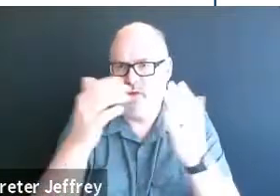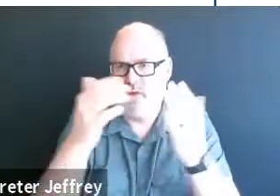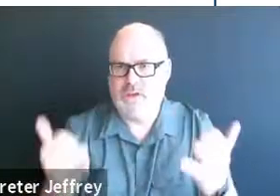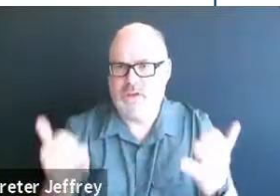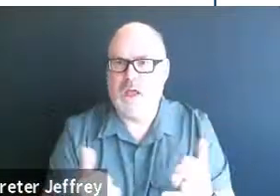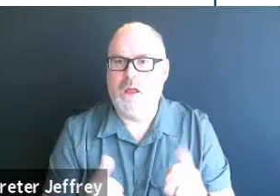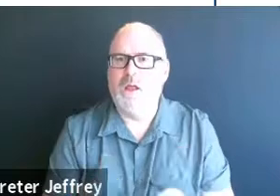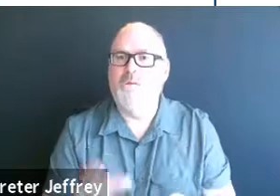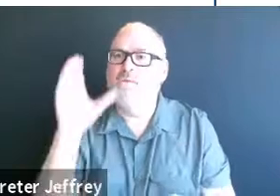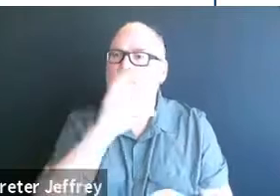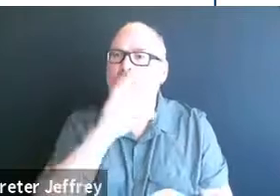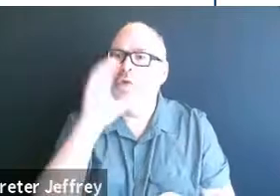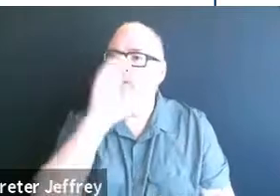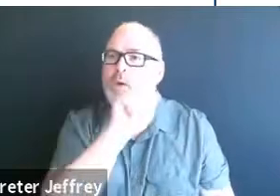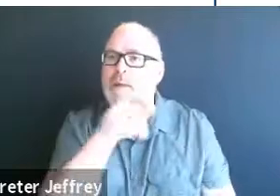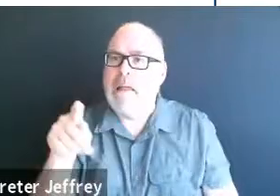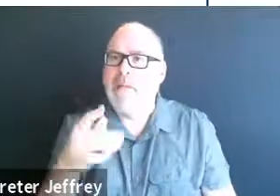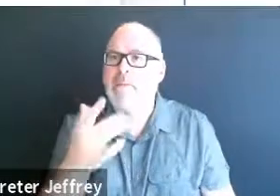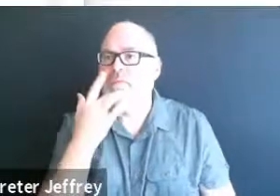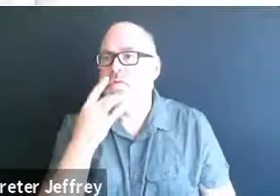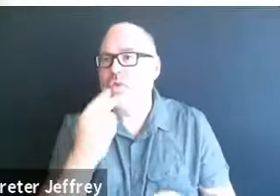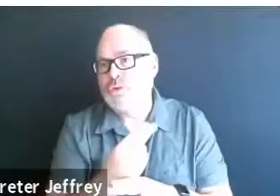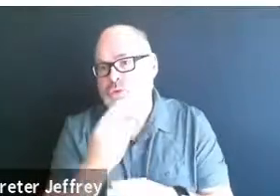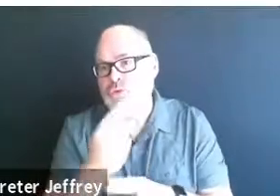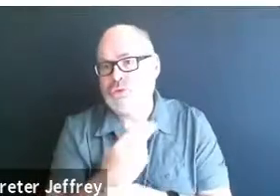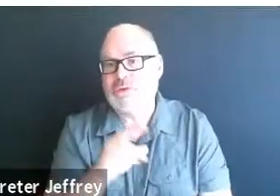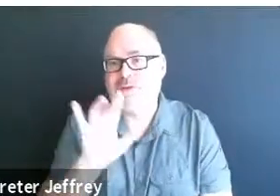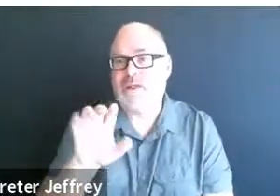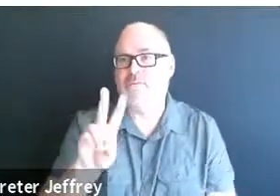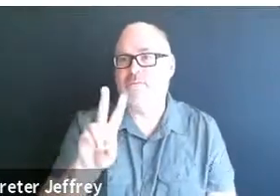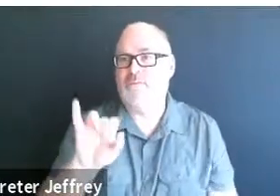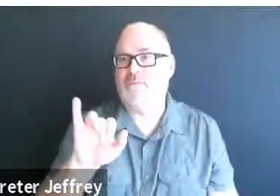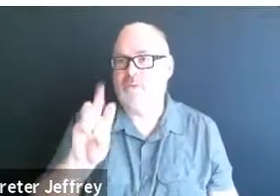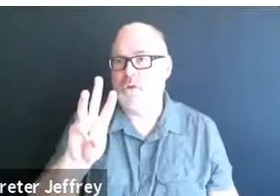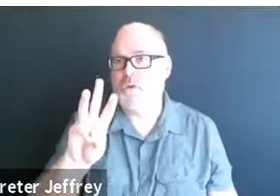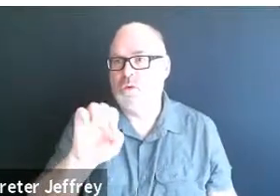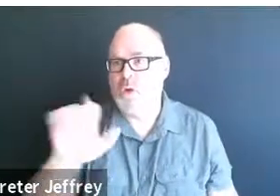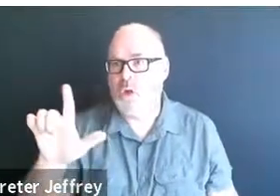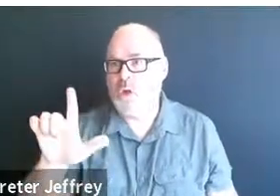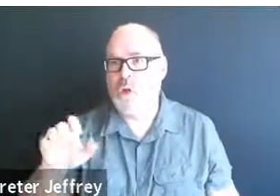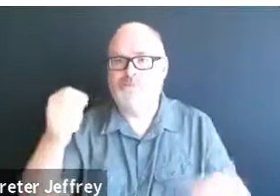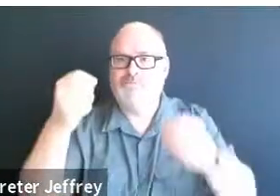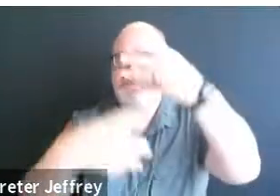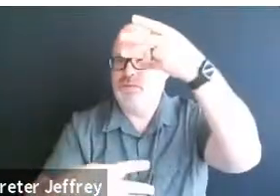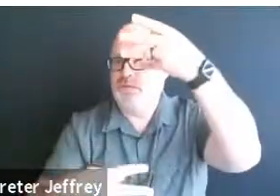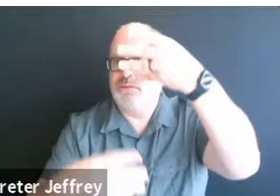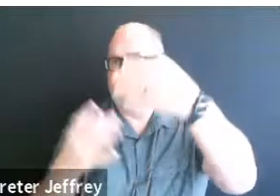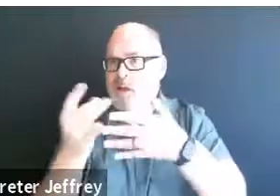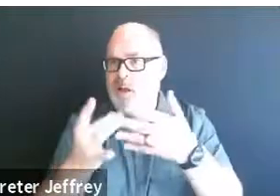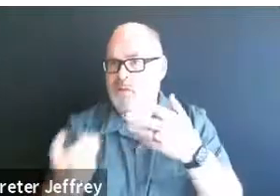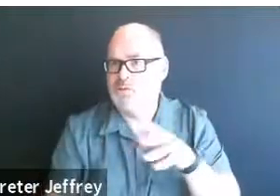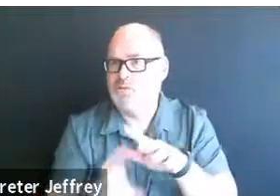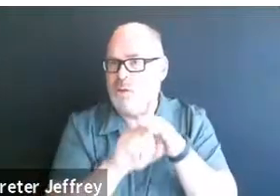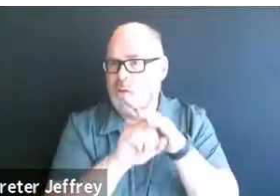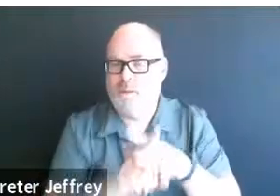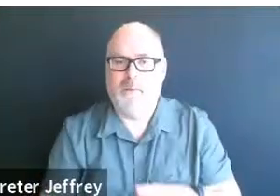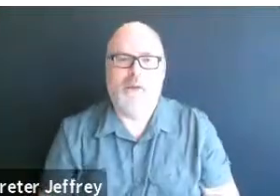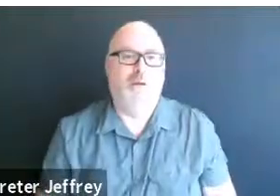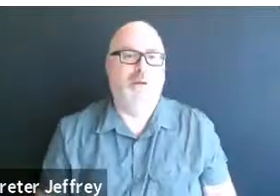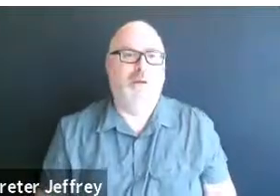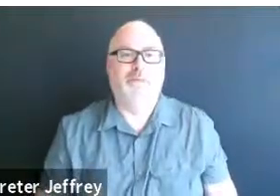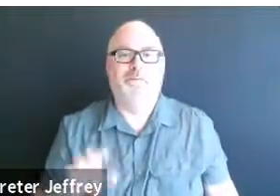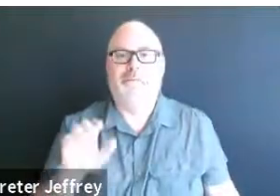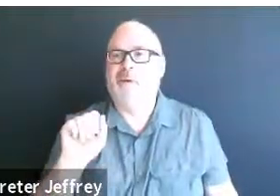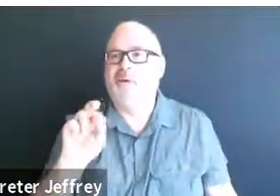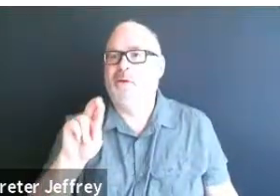looking for an app that you would like to use, you could go here to view all, and it gives you a list of options. Internet Archives,